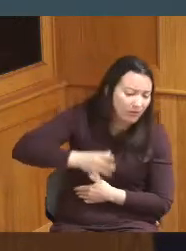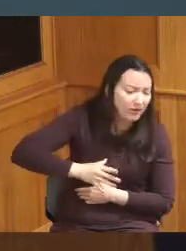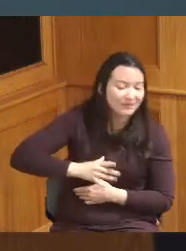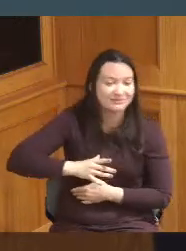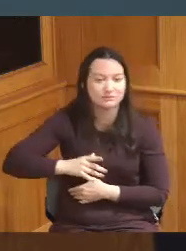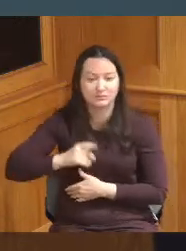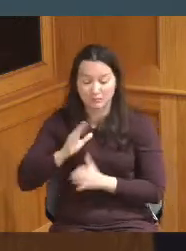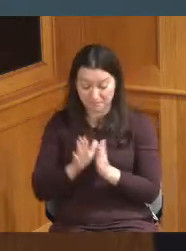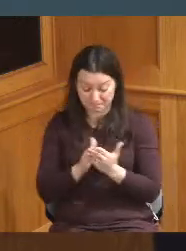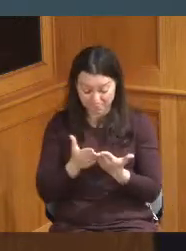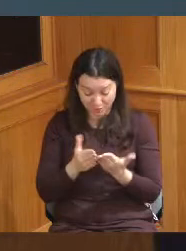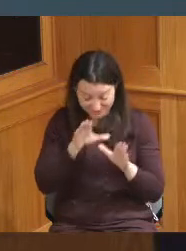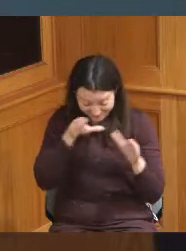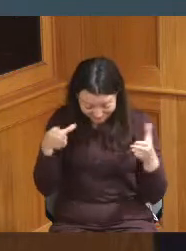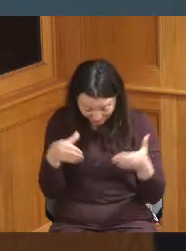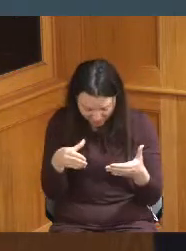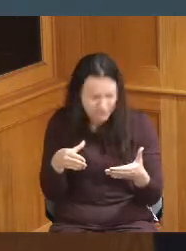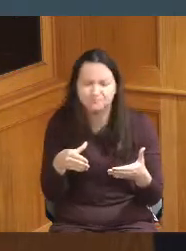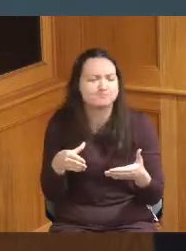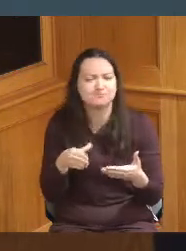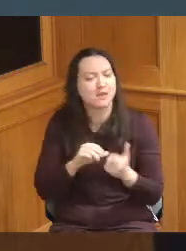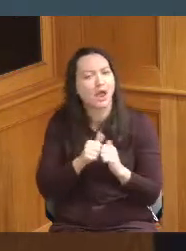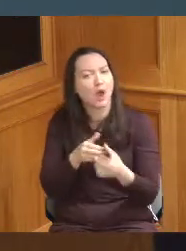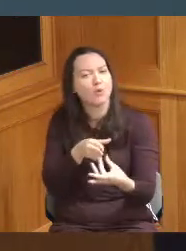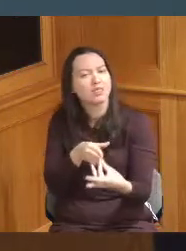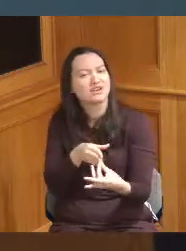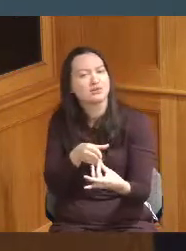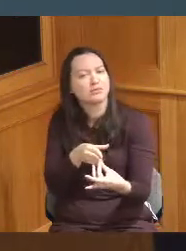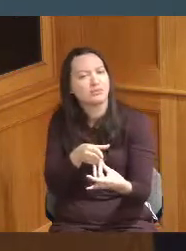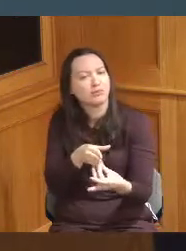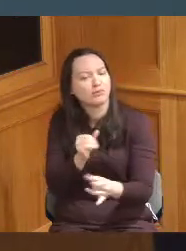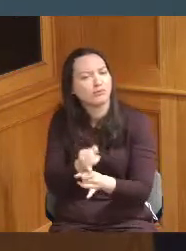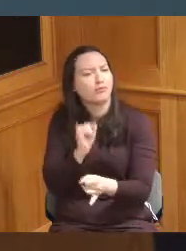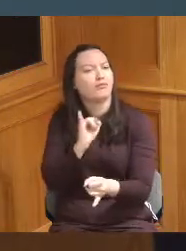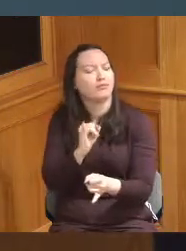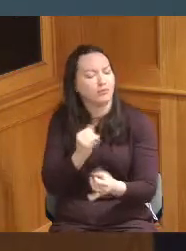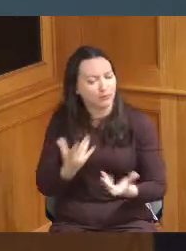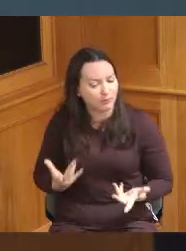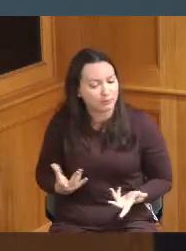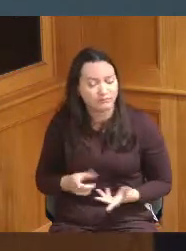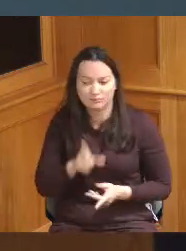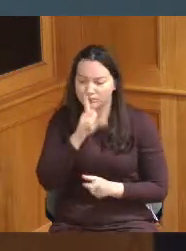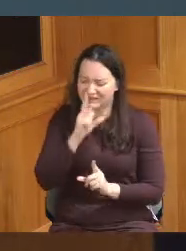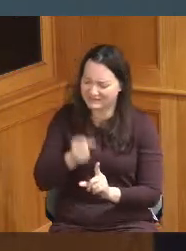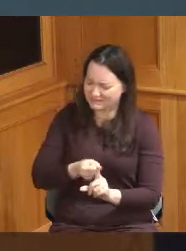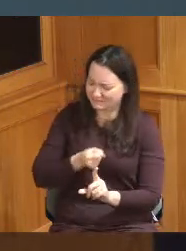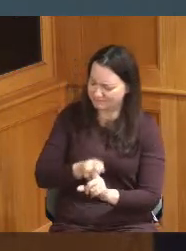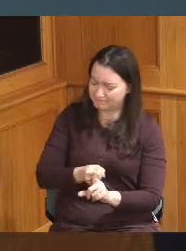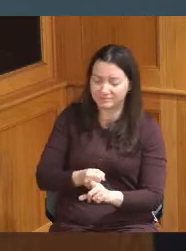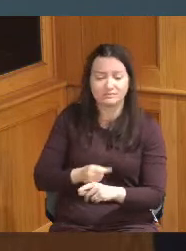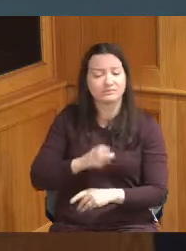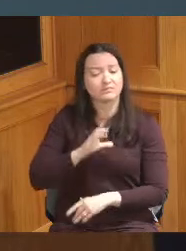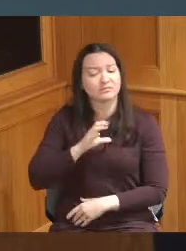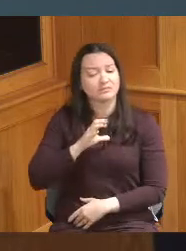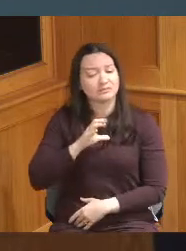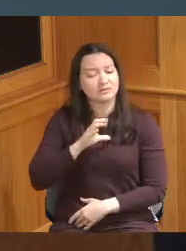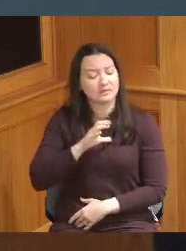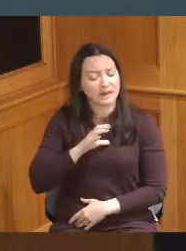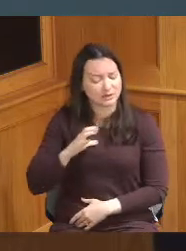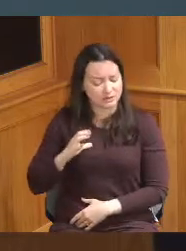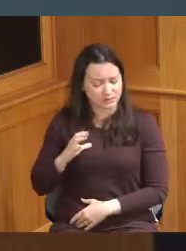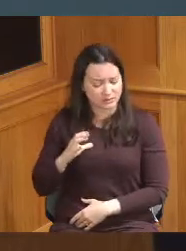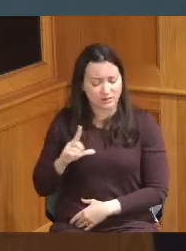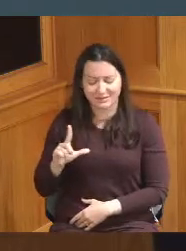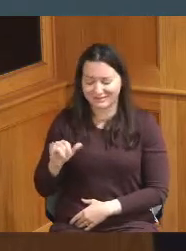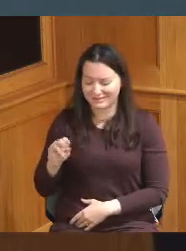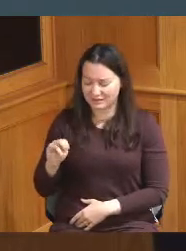in the textbooks. Leadership, and so that was big. And then it really hit me when Councilmember